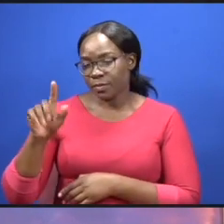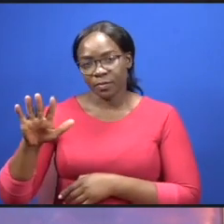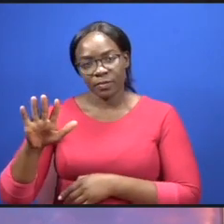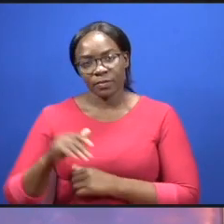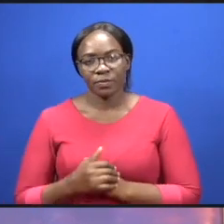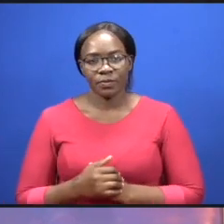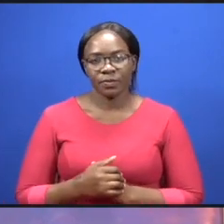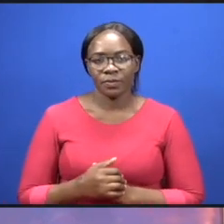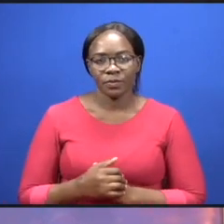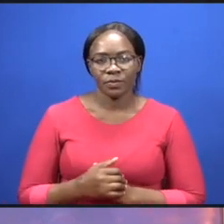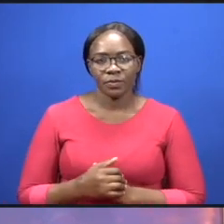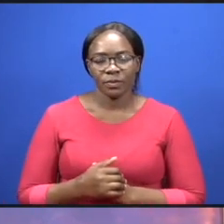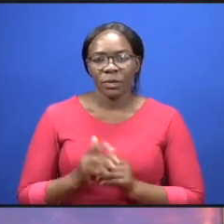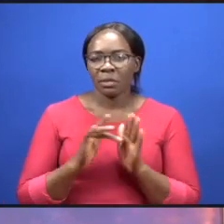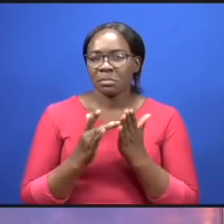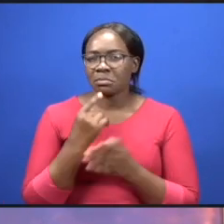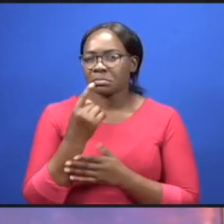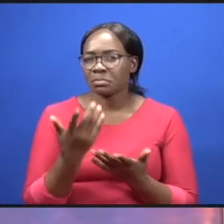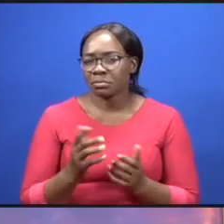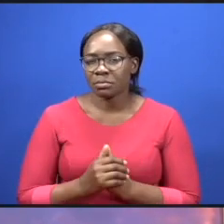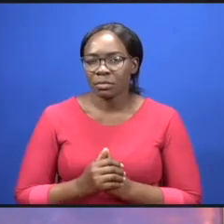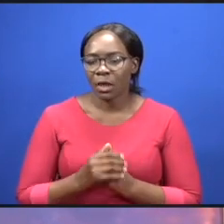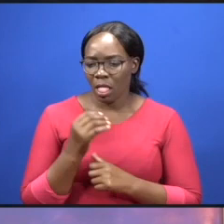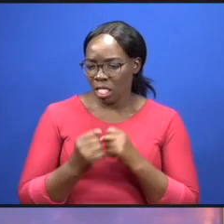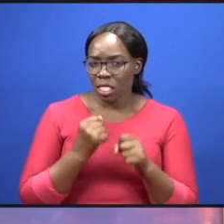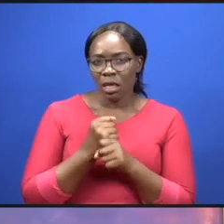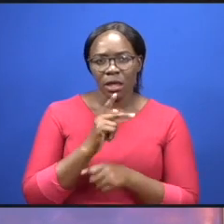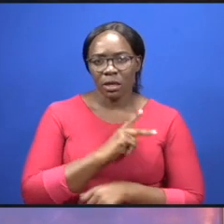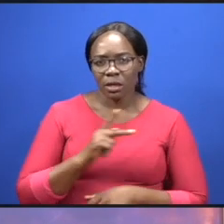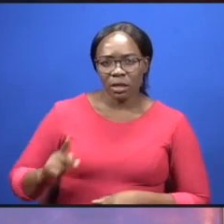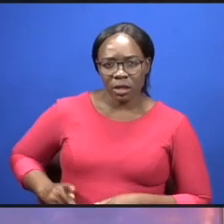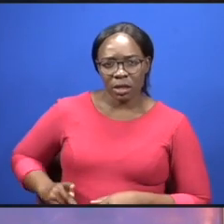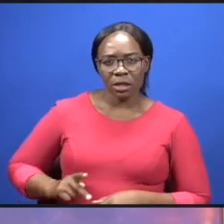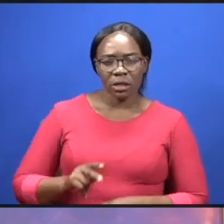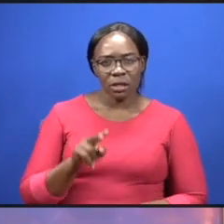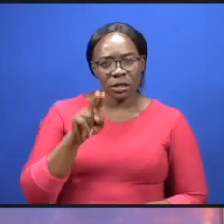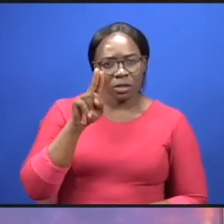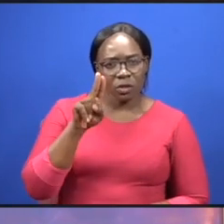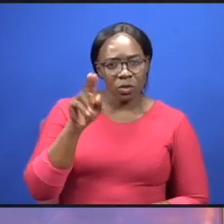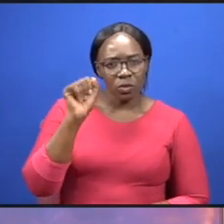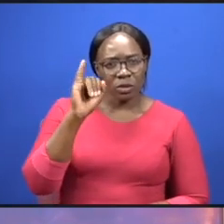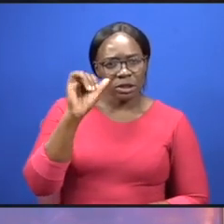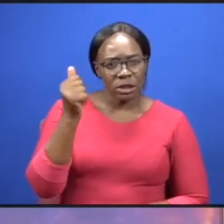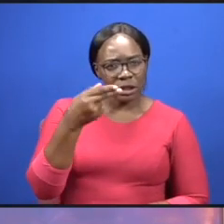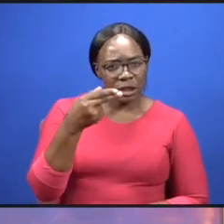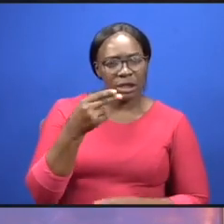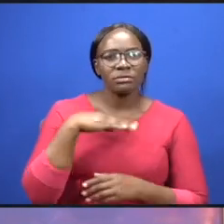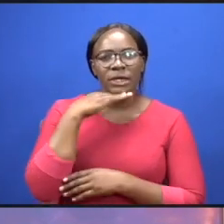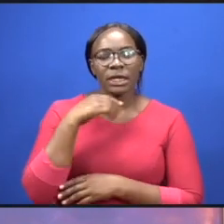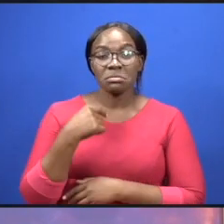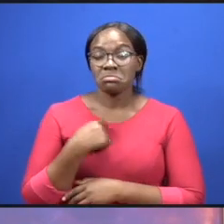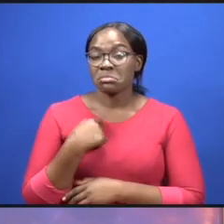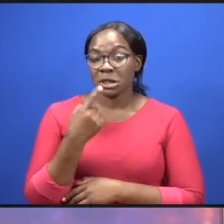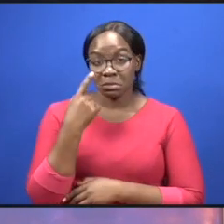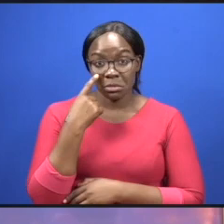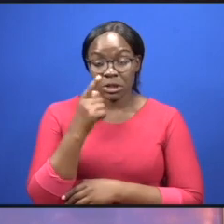5. The Bible says that in the year that King Uzziah died, I saw